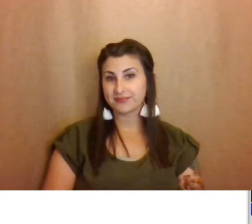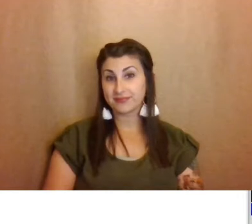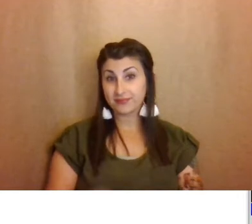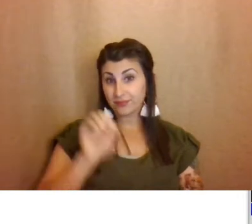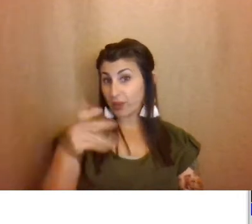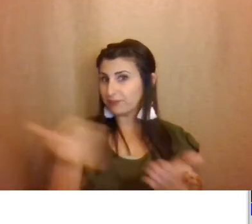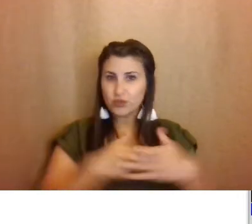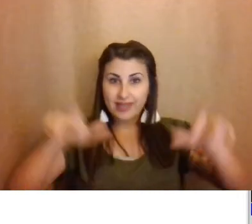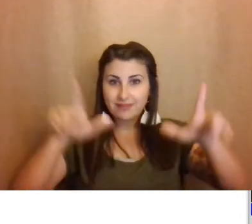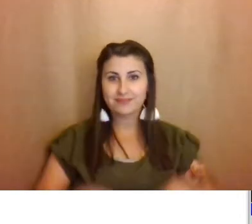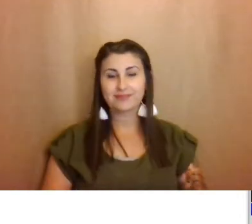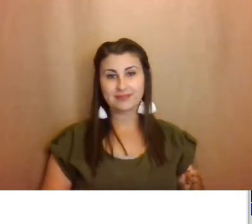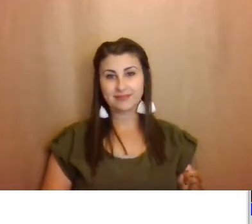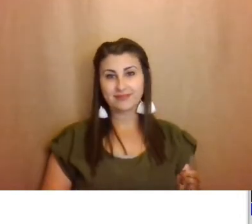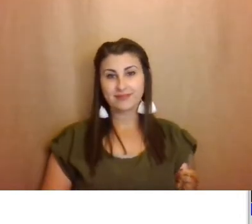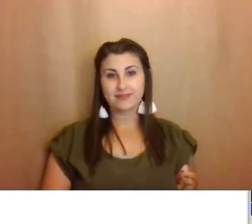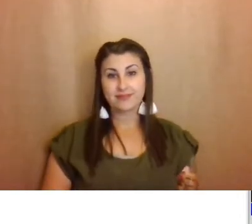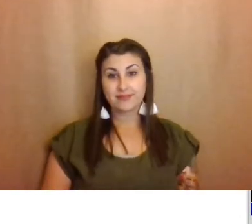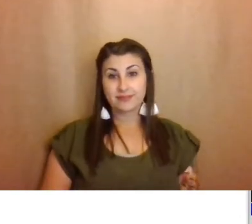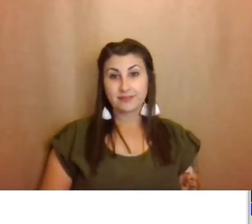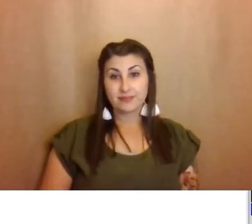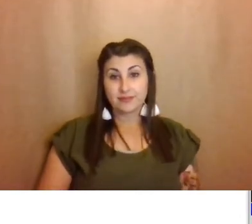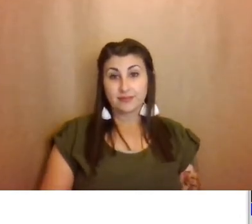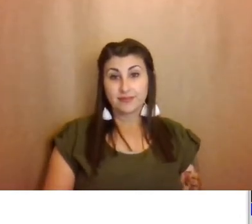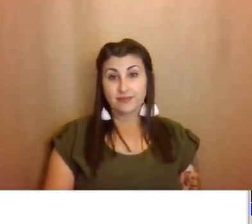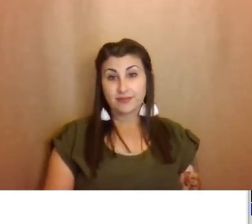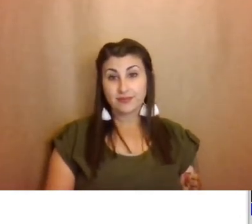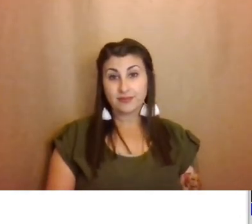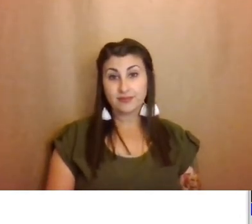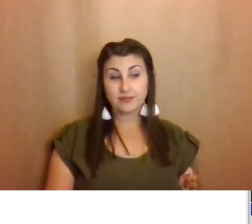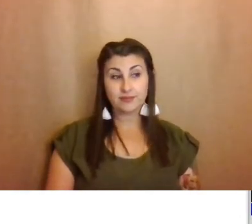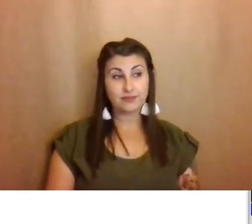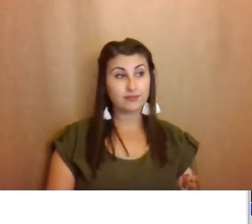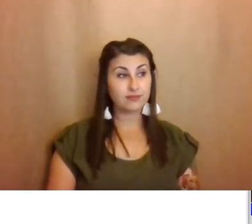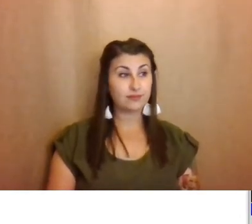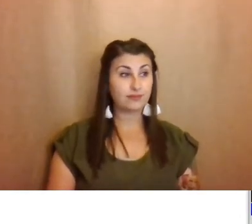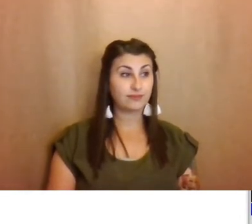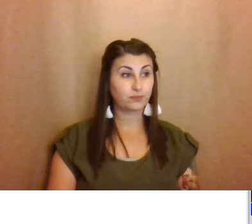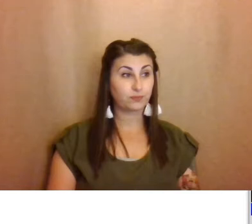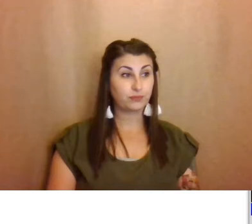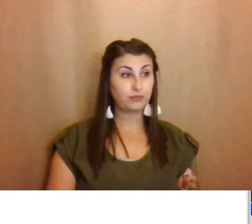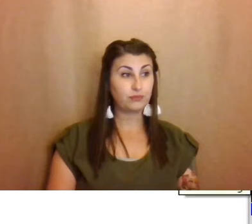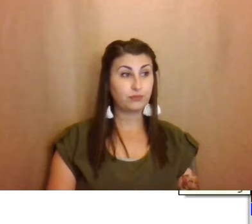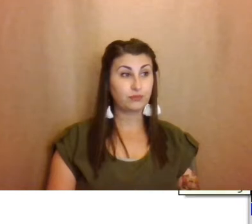So this is type 2, but I have something to say back with type 1, so let me go to the other slide again.